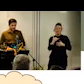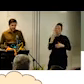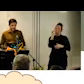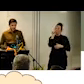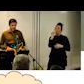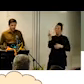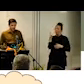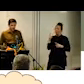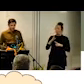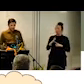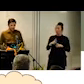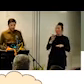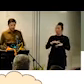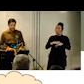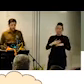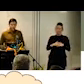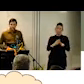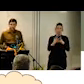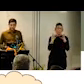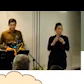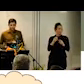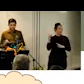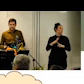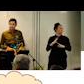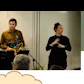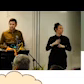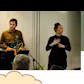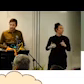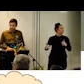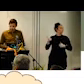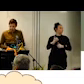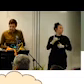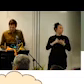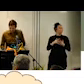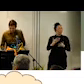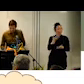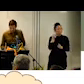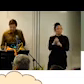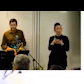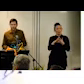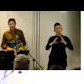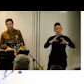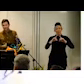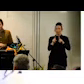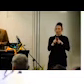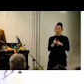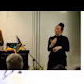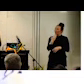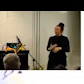everything. And as we get older, the timing of this brain conversation is delayed, which then impacts our communication. Thank